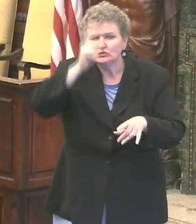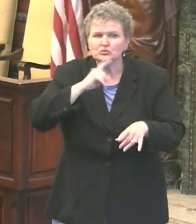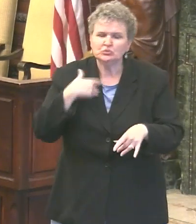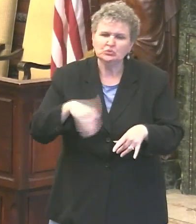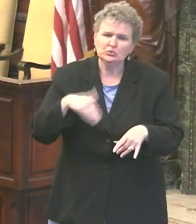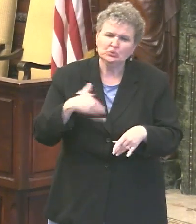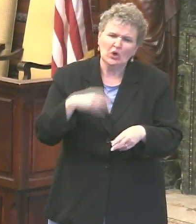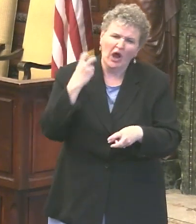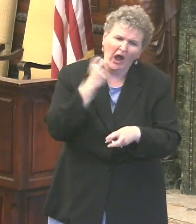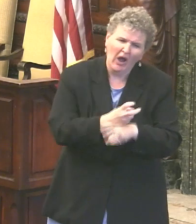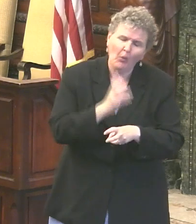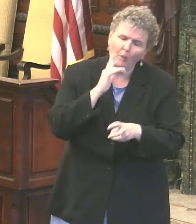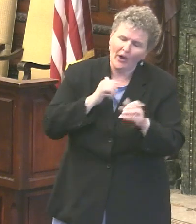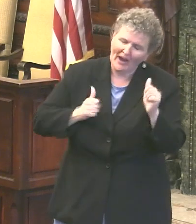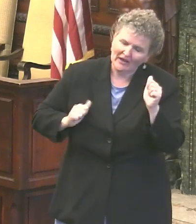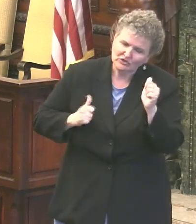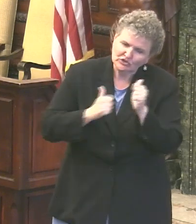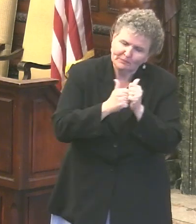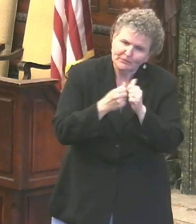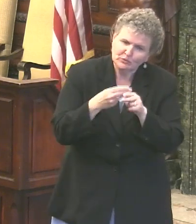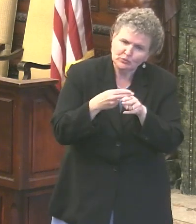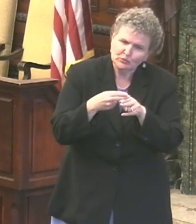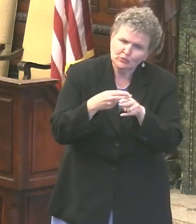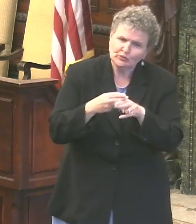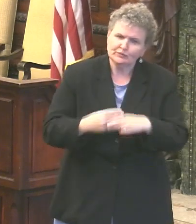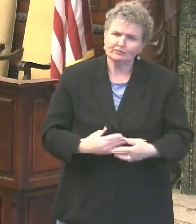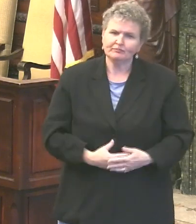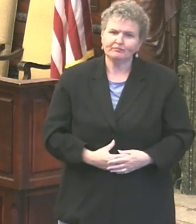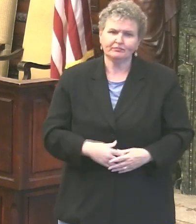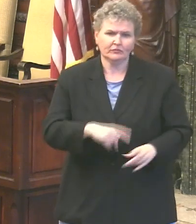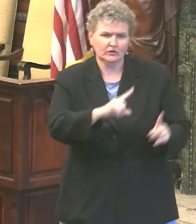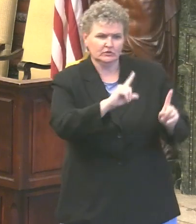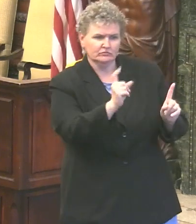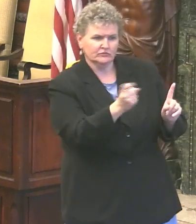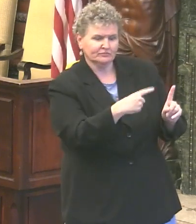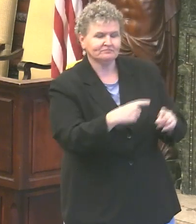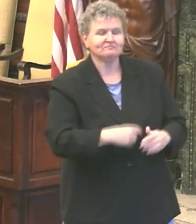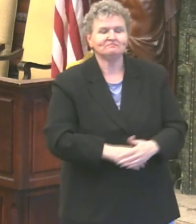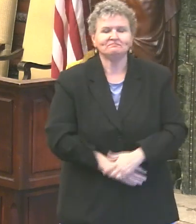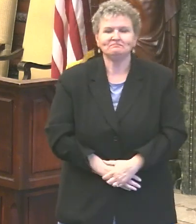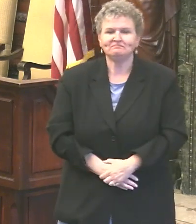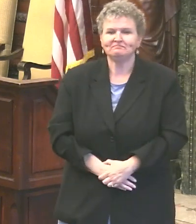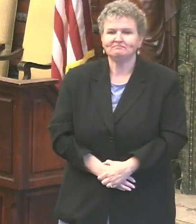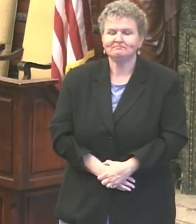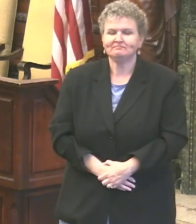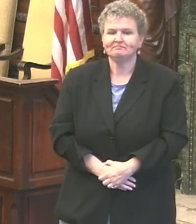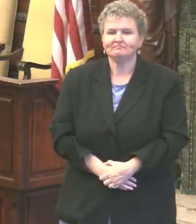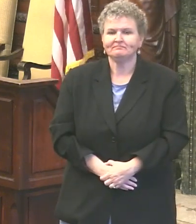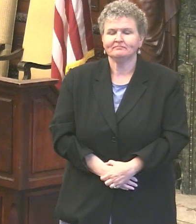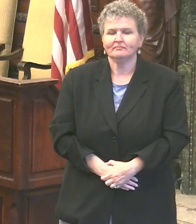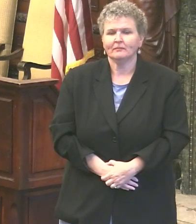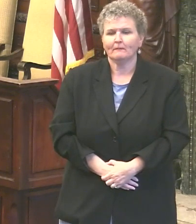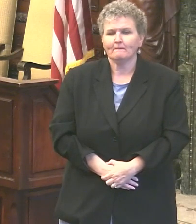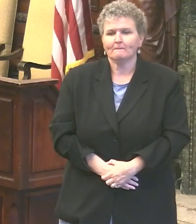shortly. Real quick follow-up question, sir. Have they had any testing delays? Are they quarantining while they're waiting